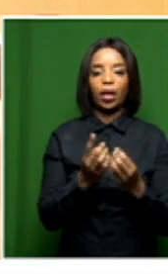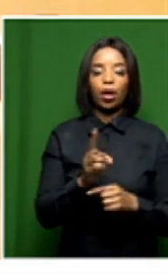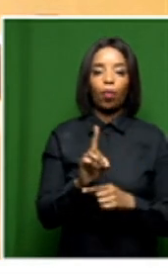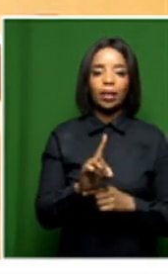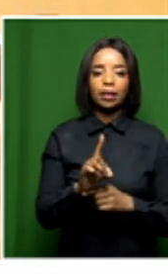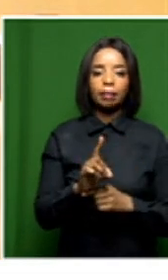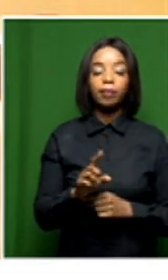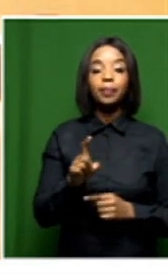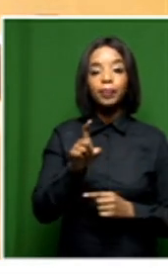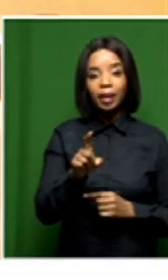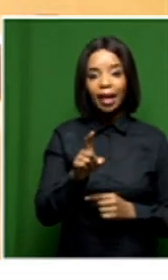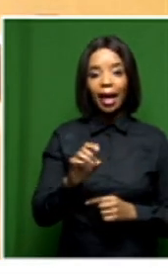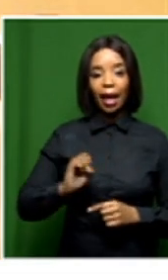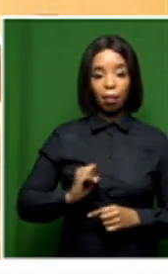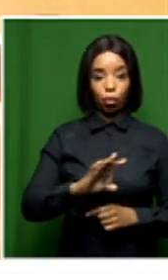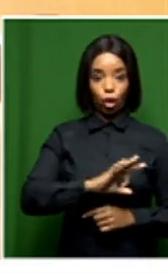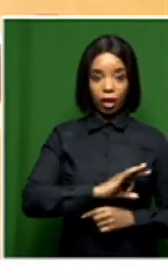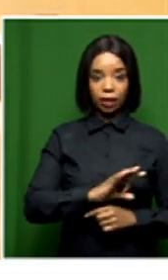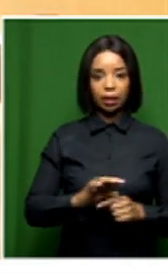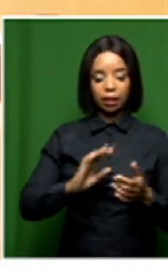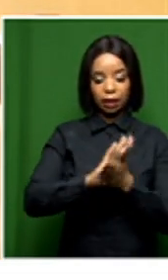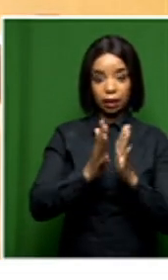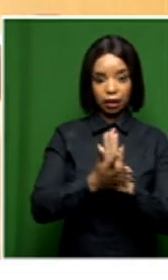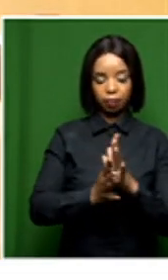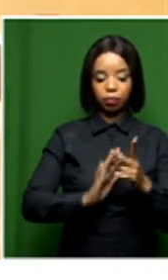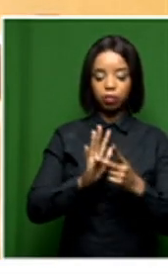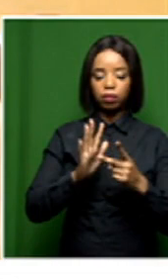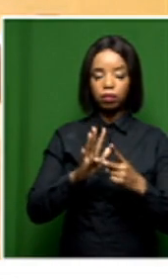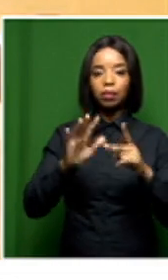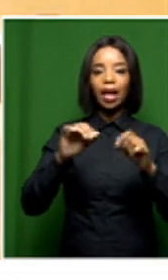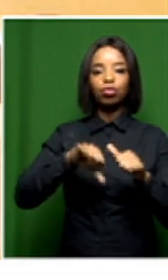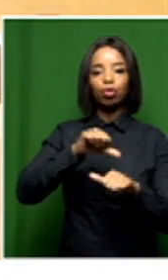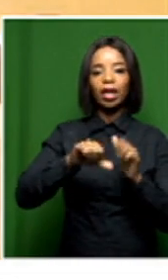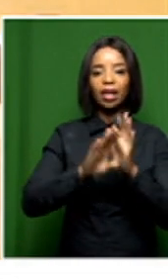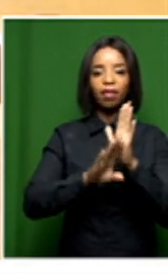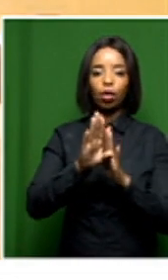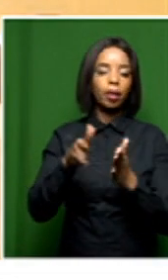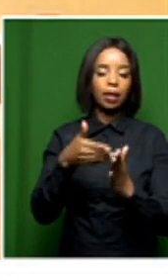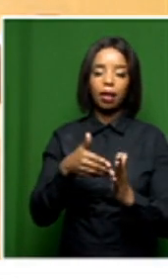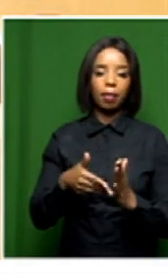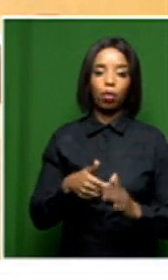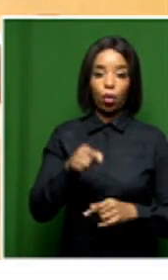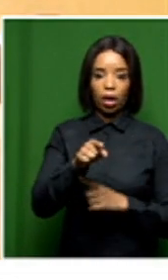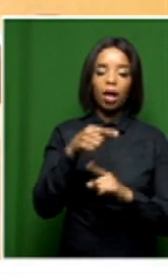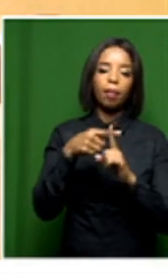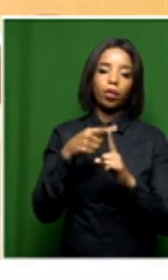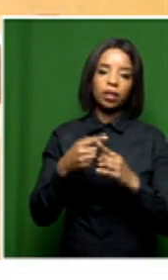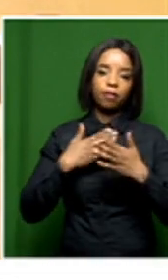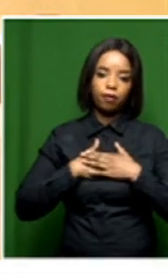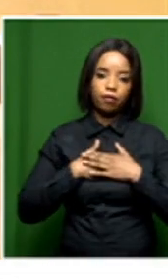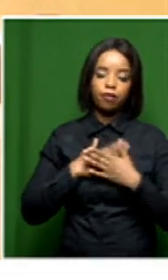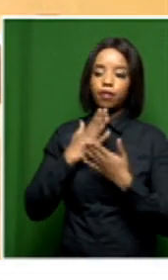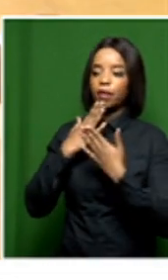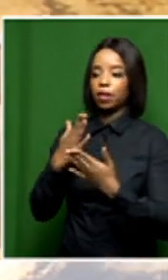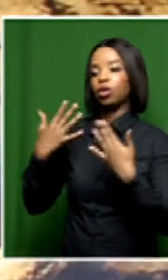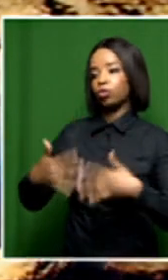employees and social development were not found in the system, and I think it's a positive on our side. All right. We have to leave it there. Thanks very much, Paseka. Thanks for joining